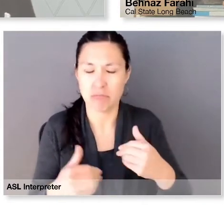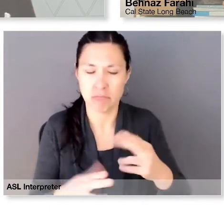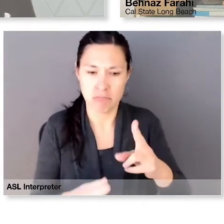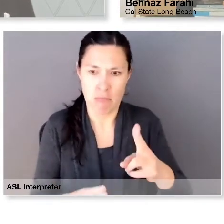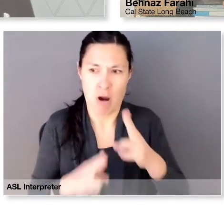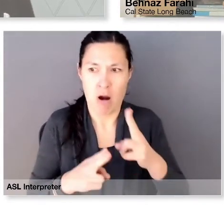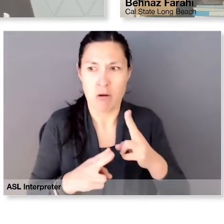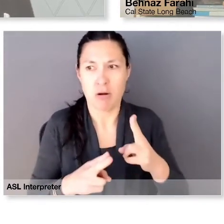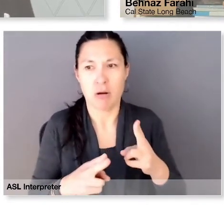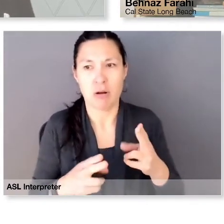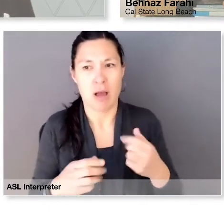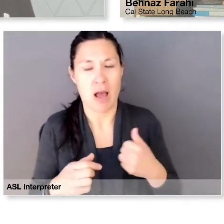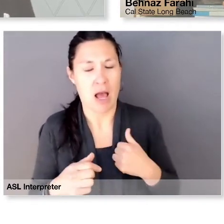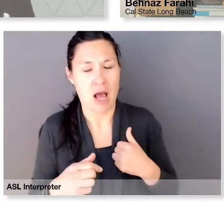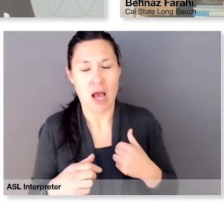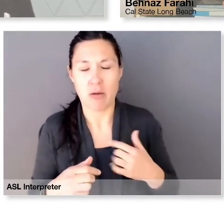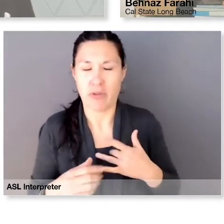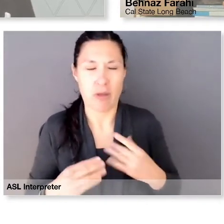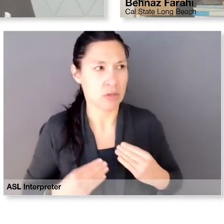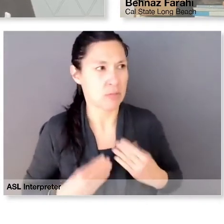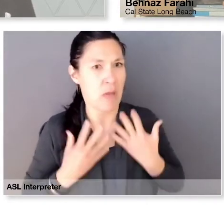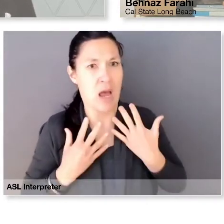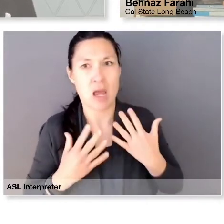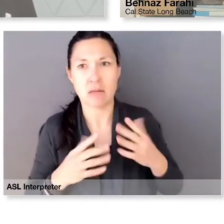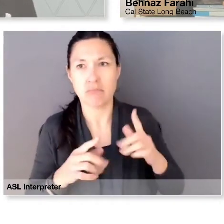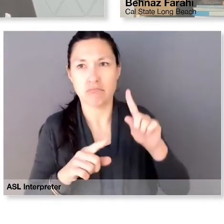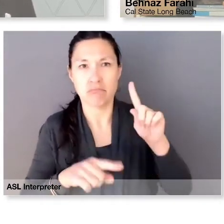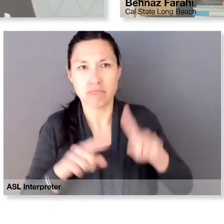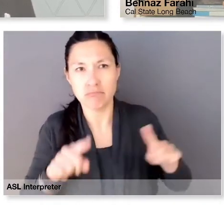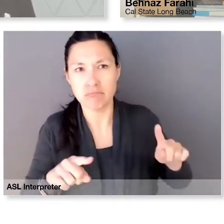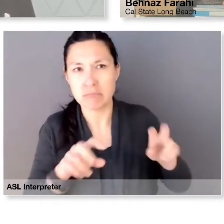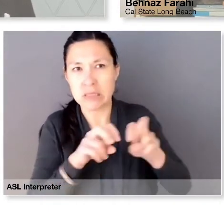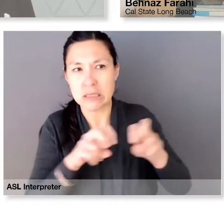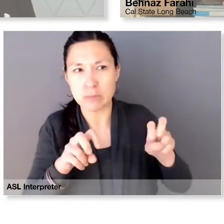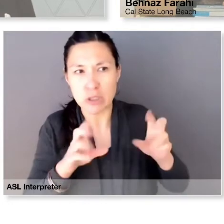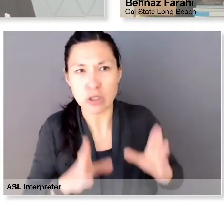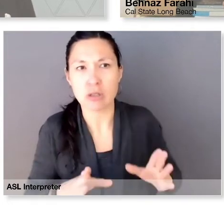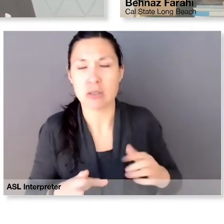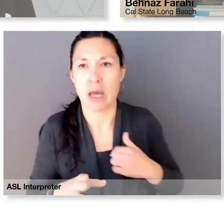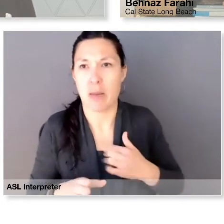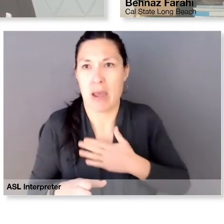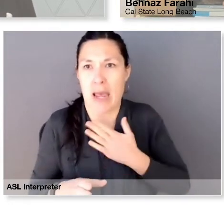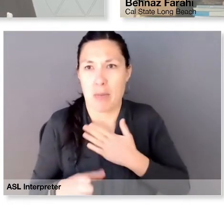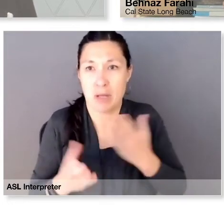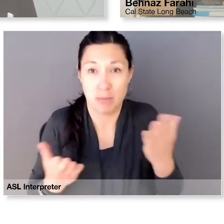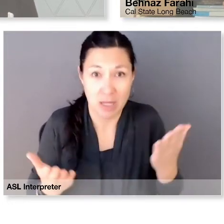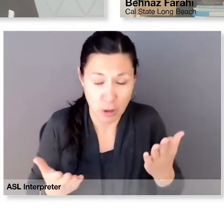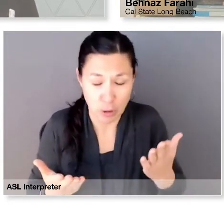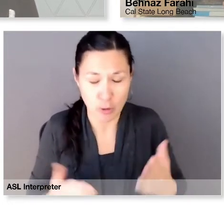inspiring lineup of speakers. I'm honored to be here. To answer your question, I think,